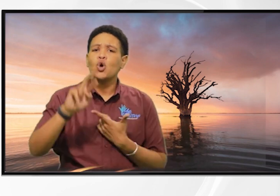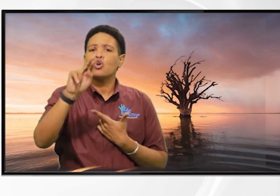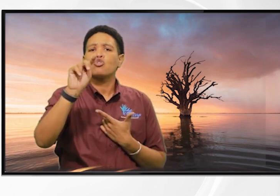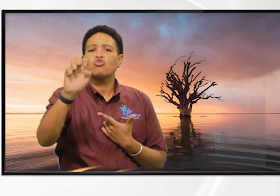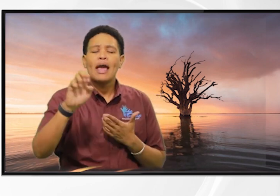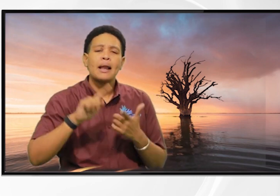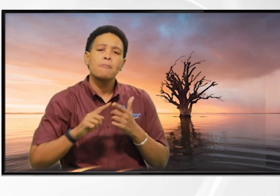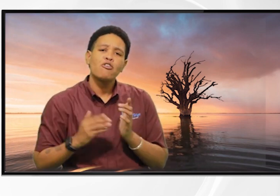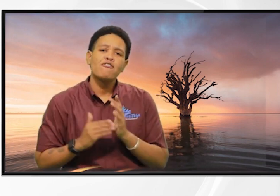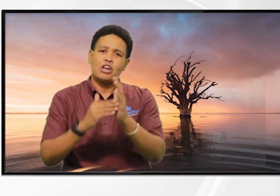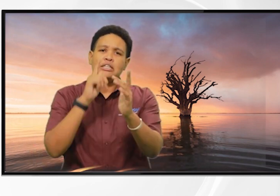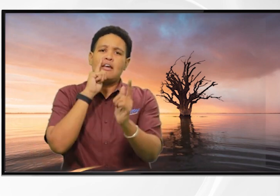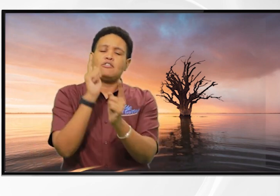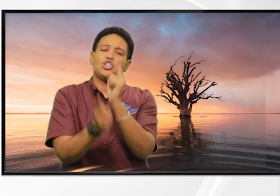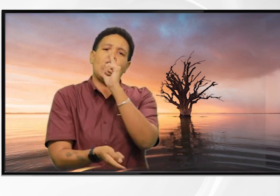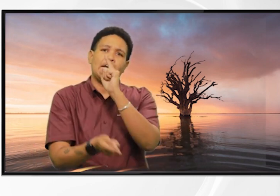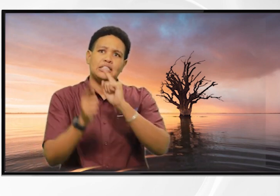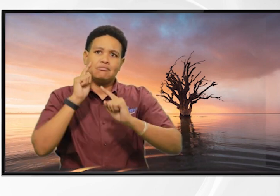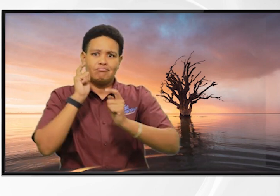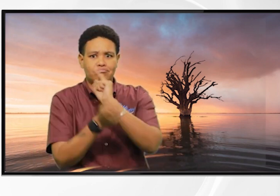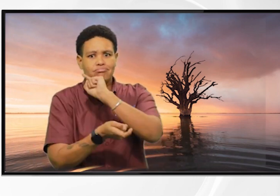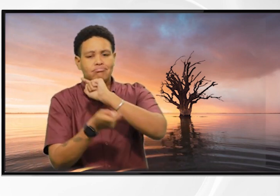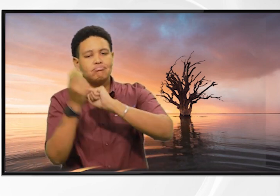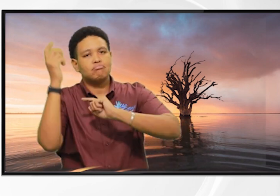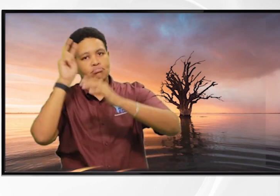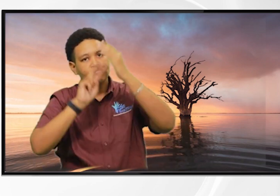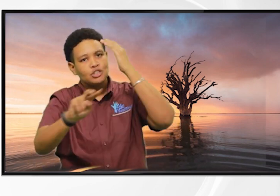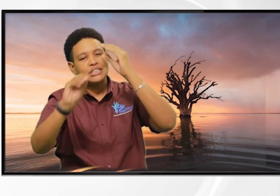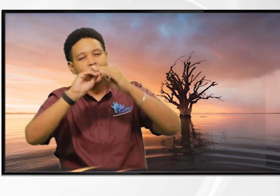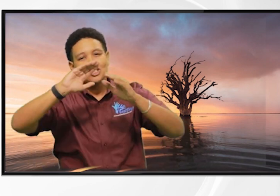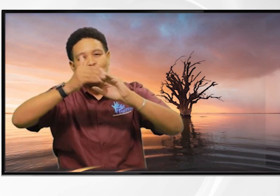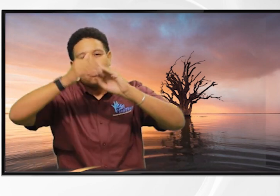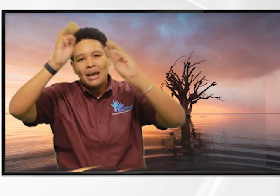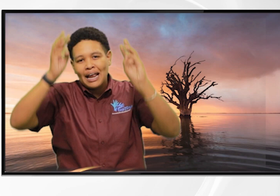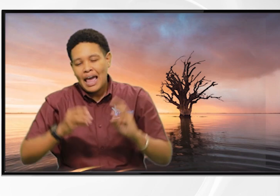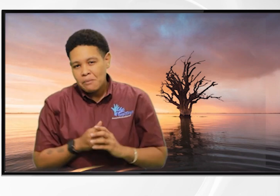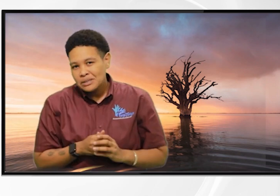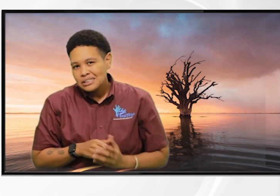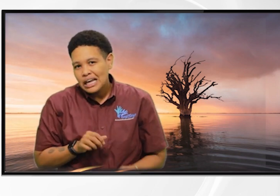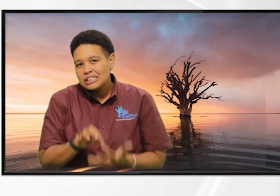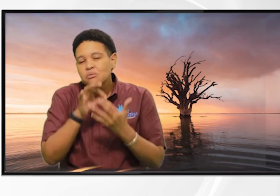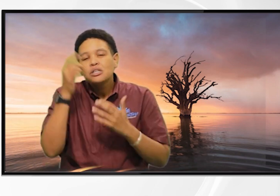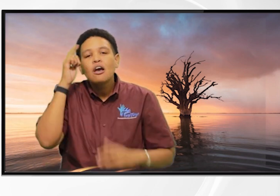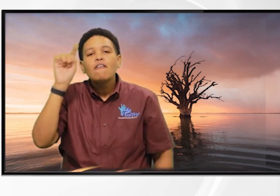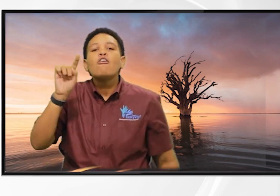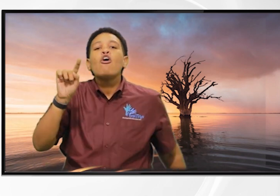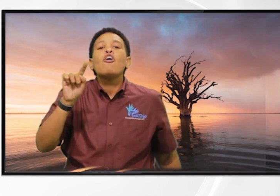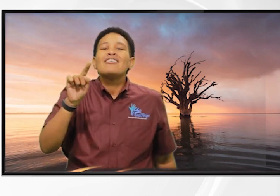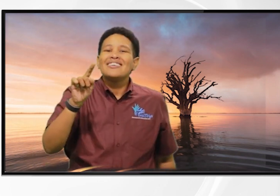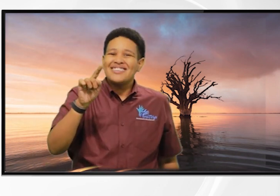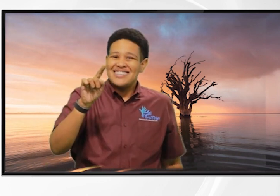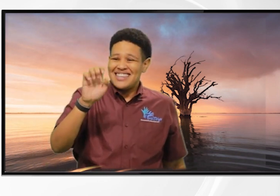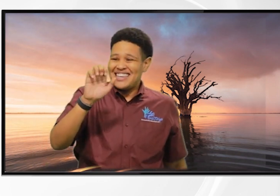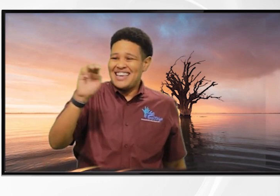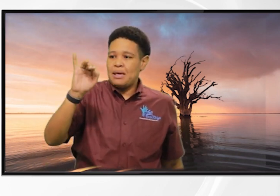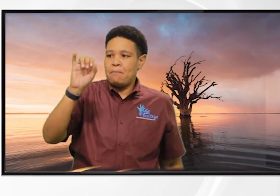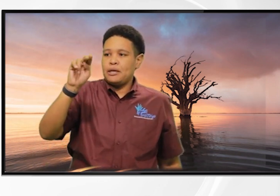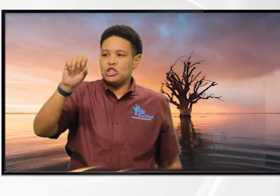the frequency of the changes projected in Jamaican climate, especially for the upper range of